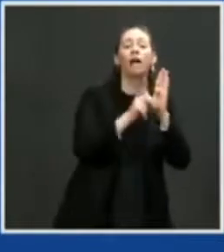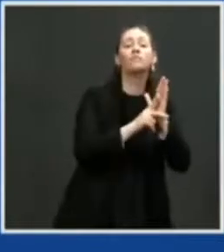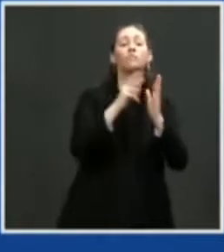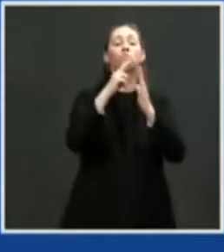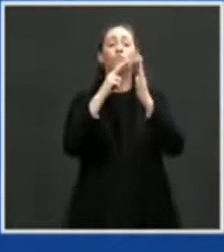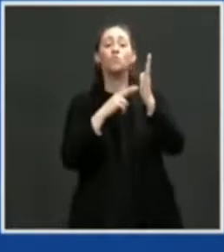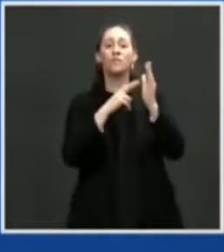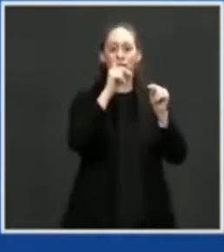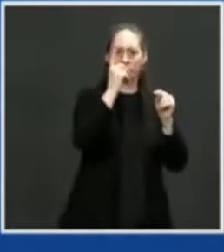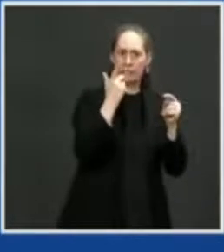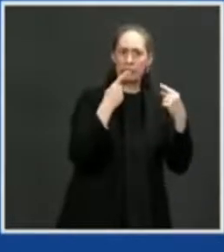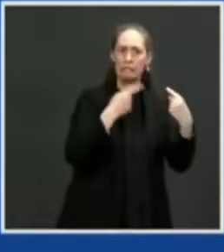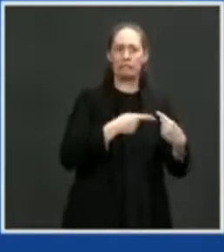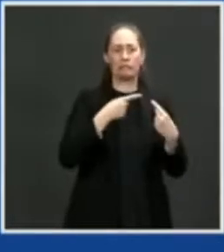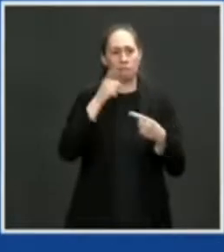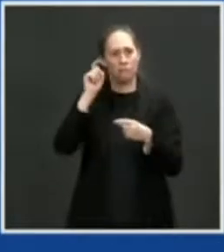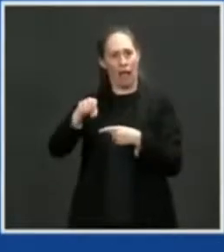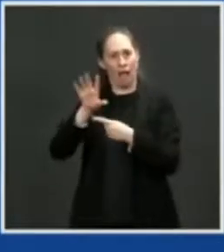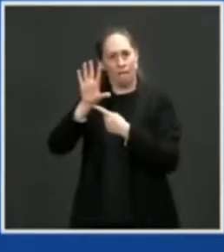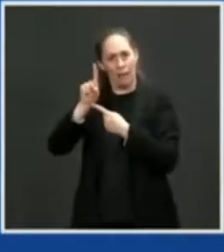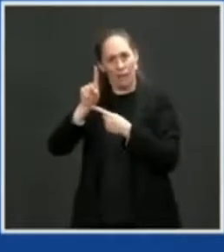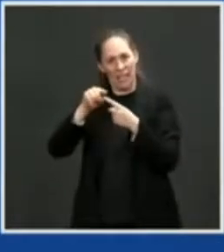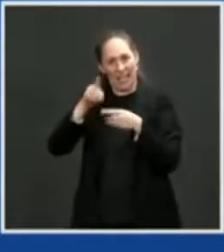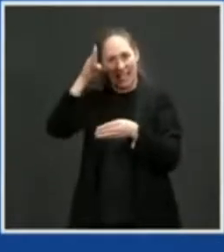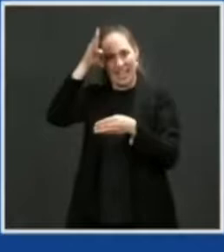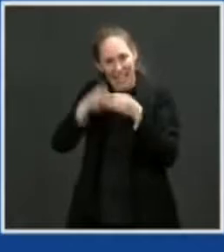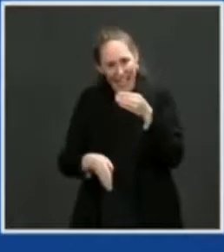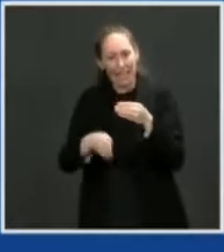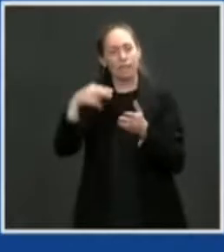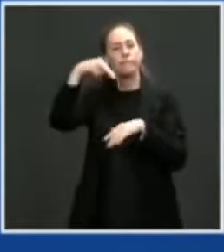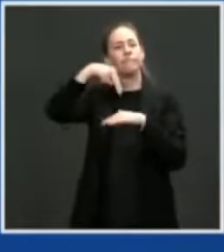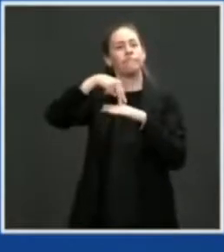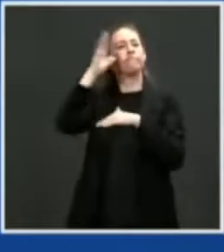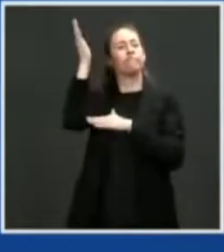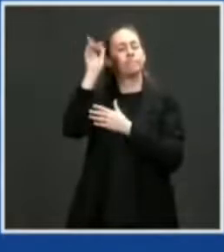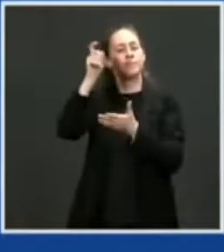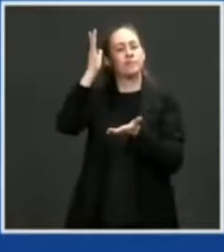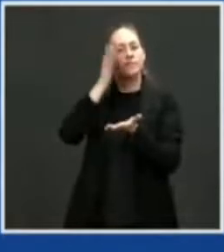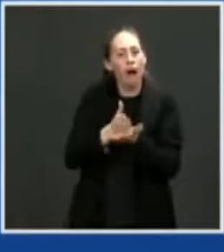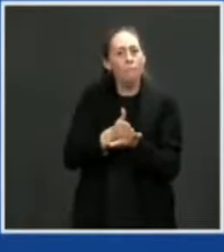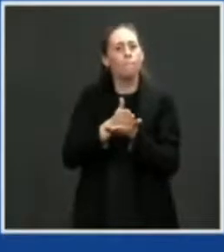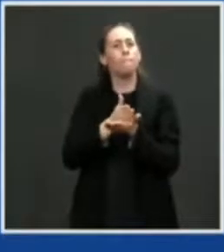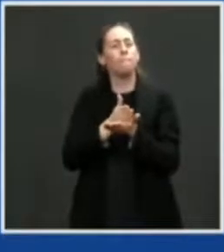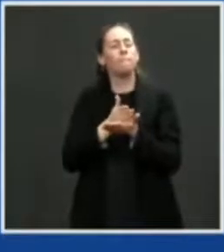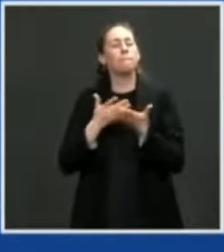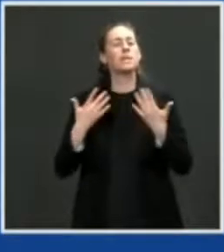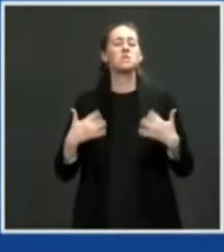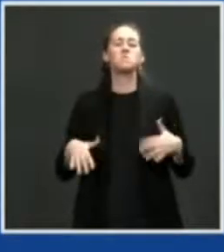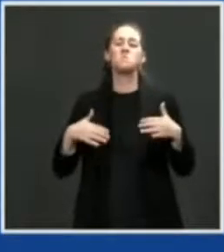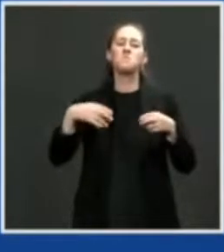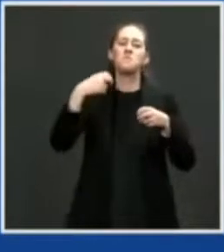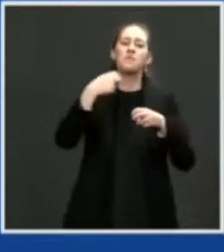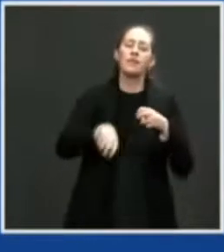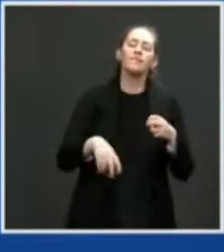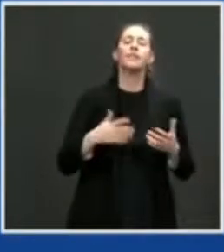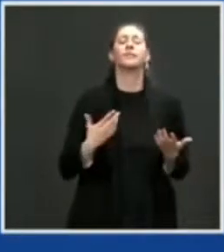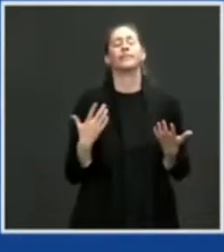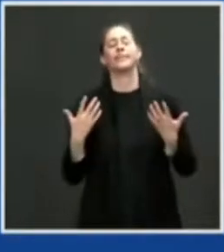votes to end the filibuster. back during the existence of Revolutionary War, filibuster. which I fought in briefly.